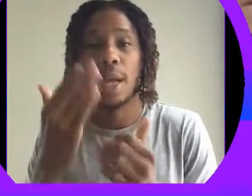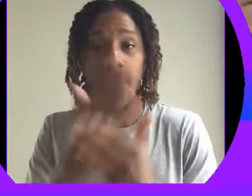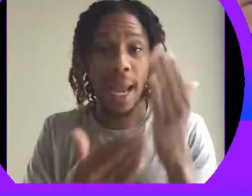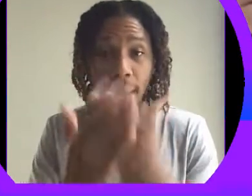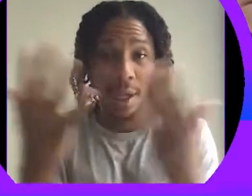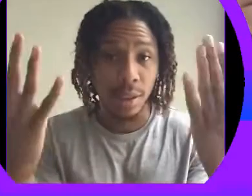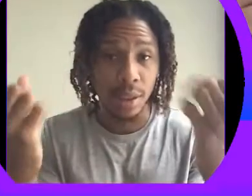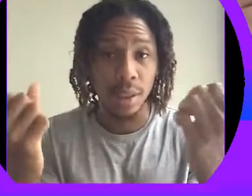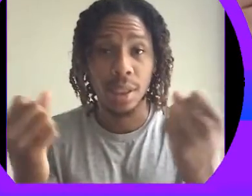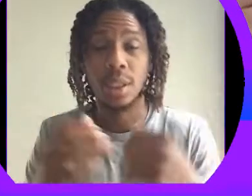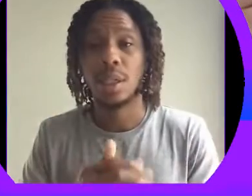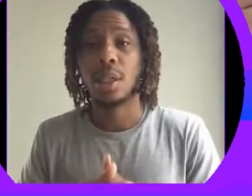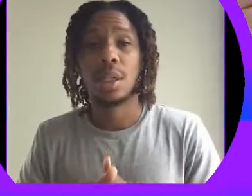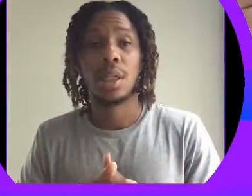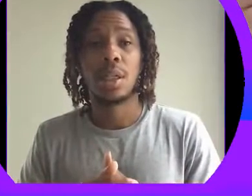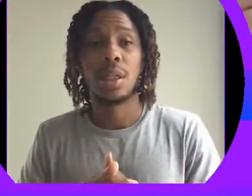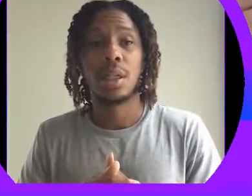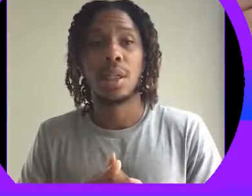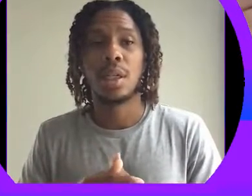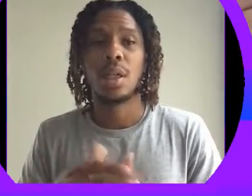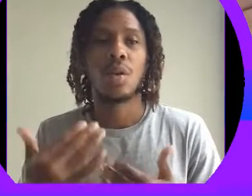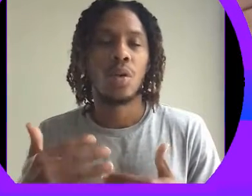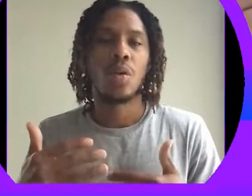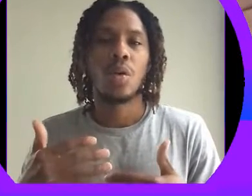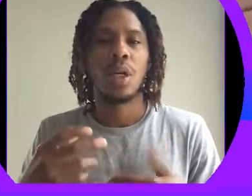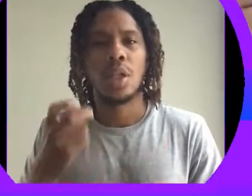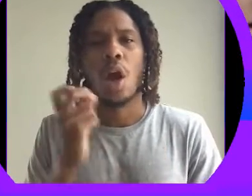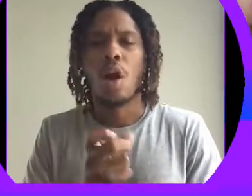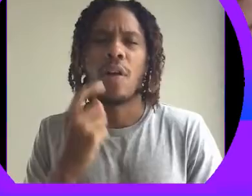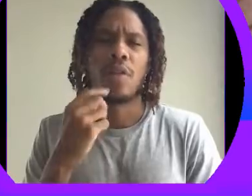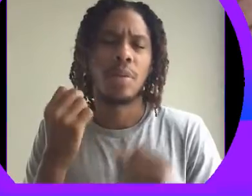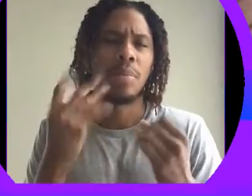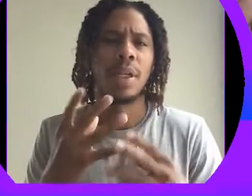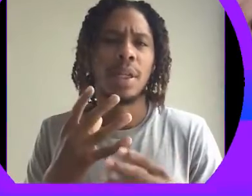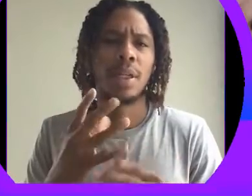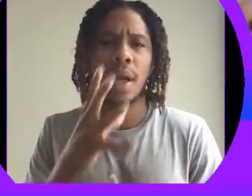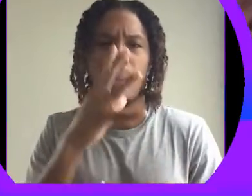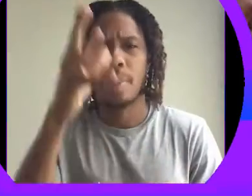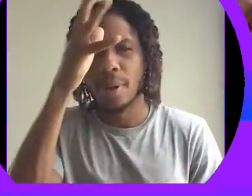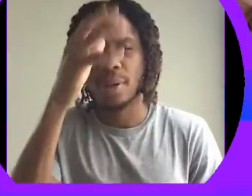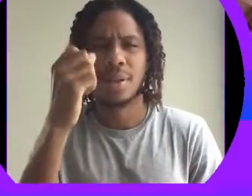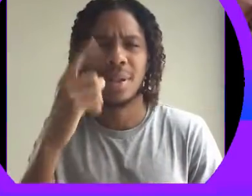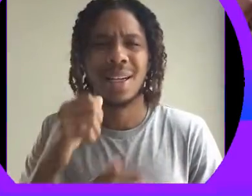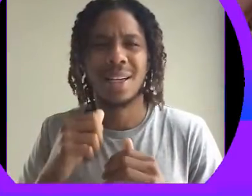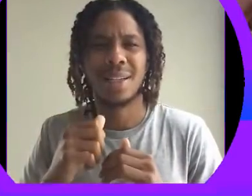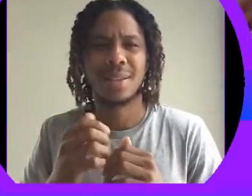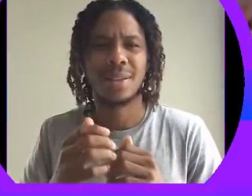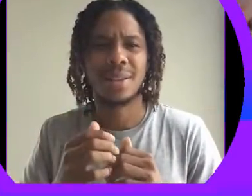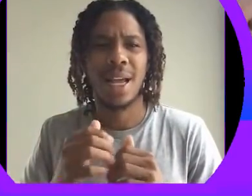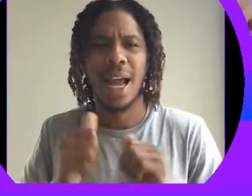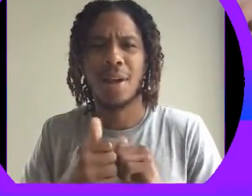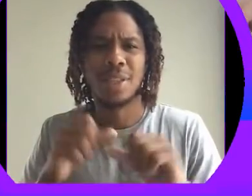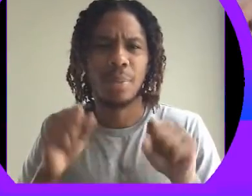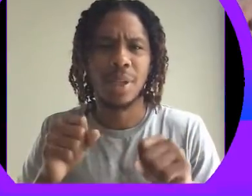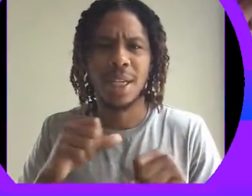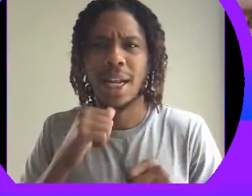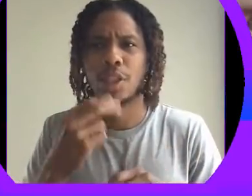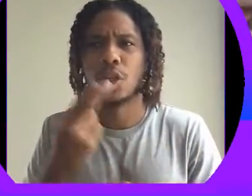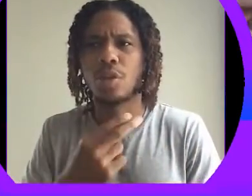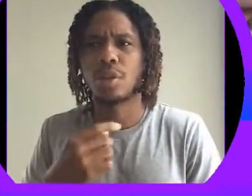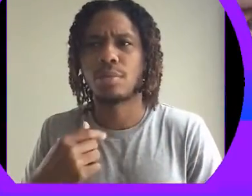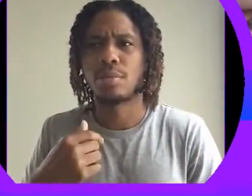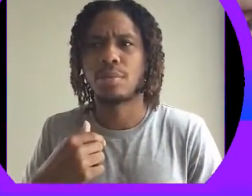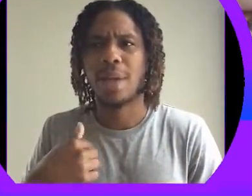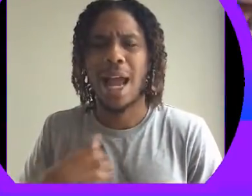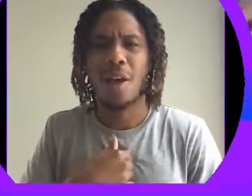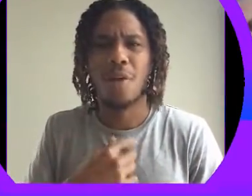with our hands. And this can be very devastating for a lot of parents. But how is it the ability not to use